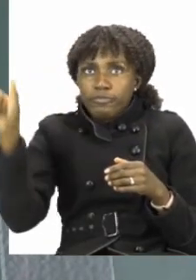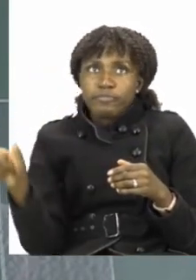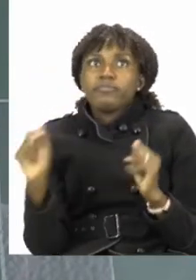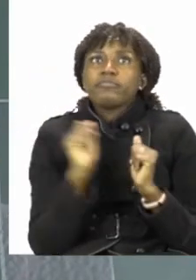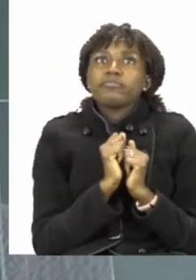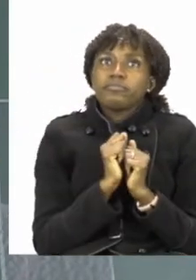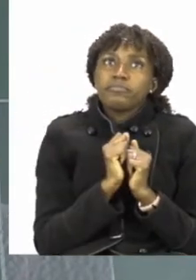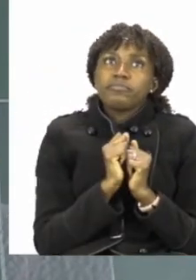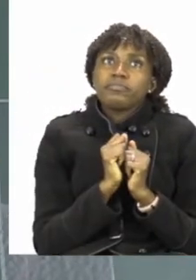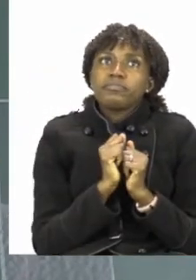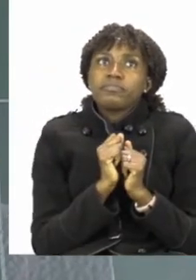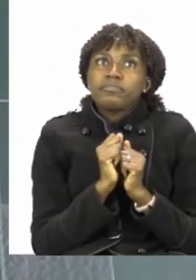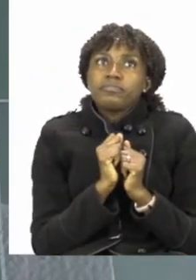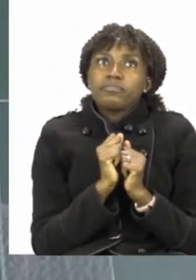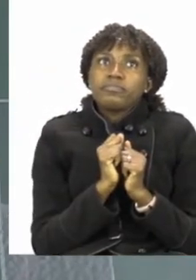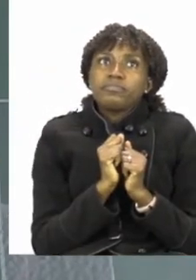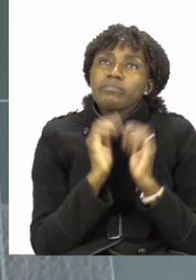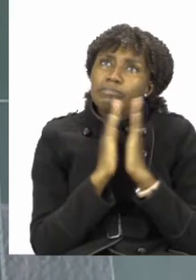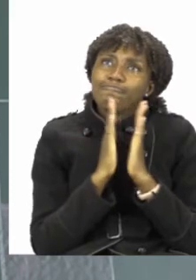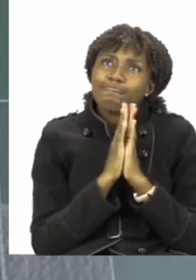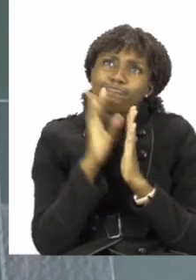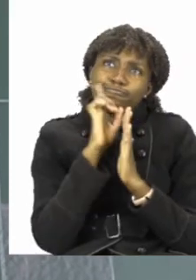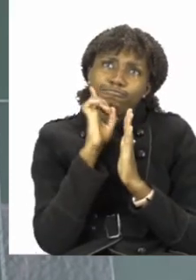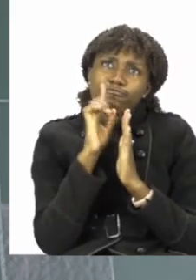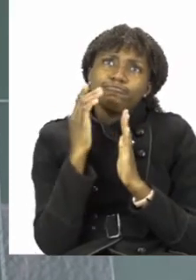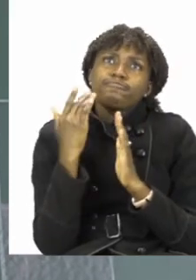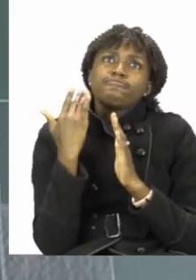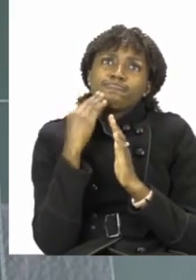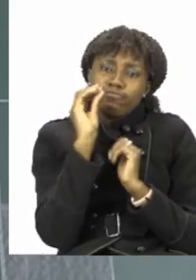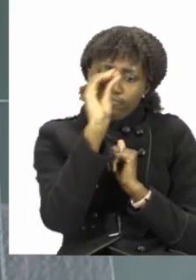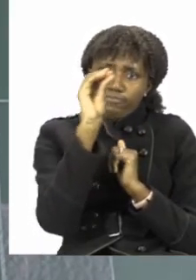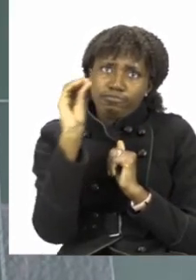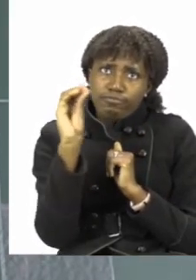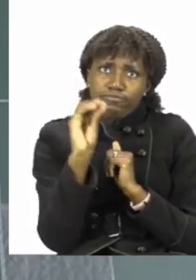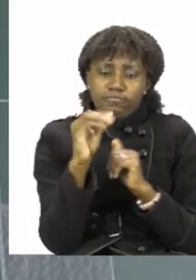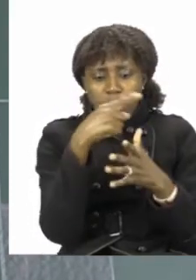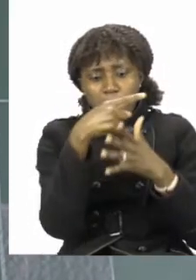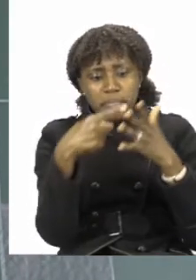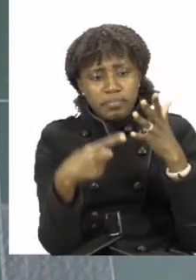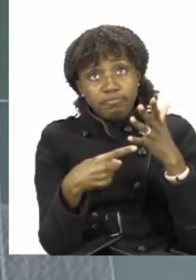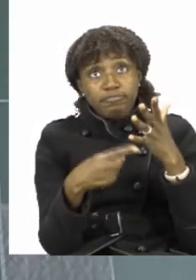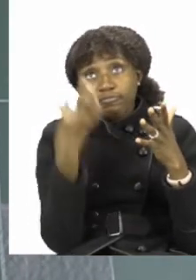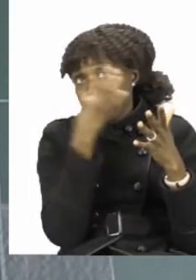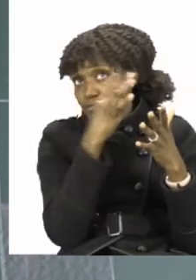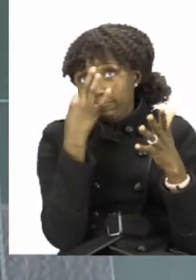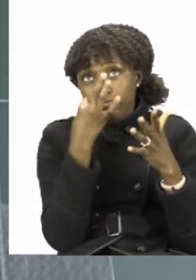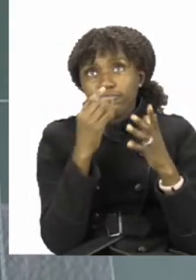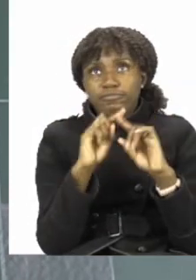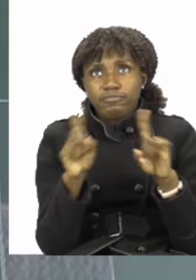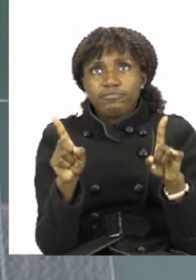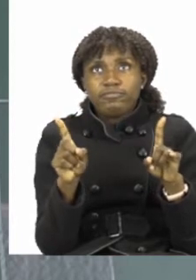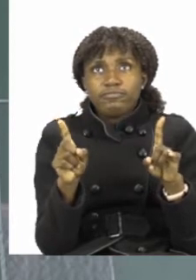sharing a space. So you have to be very careful. We have 1, 2, 3, 4, 5